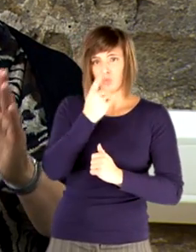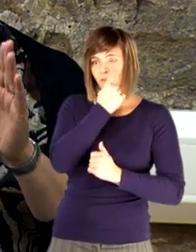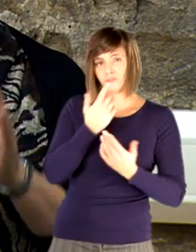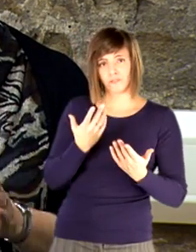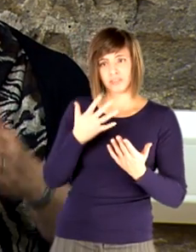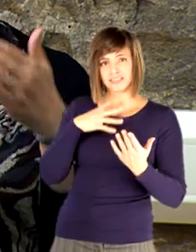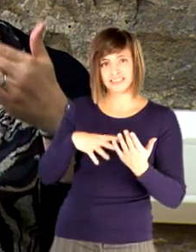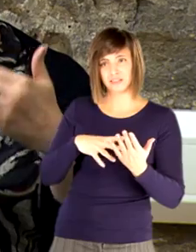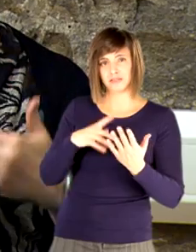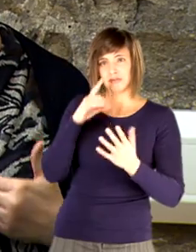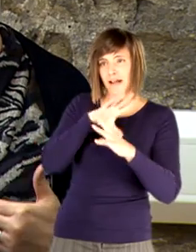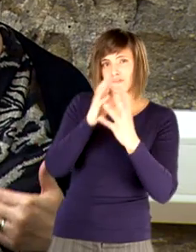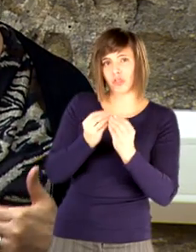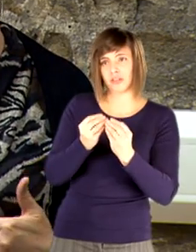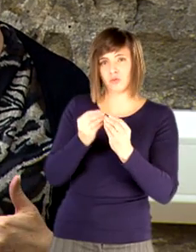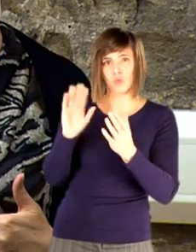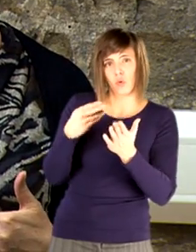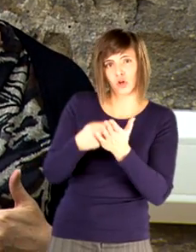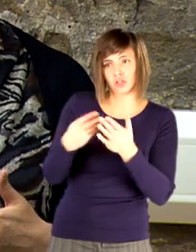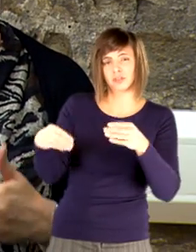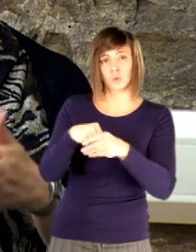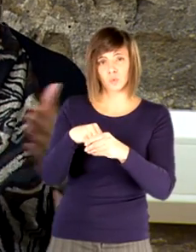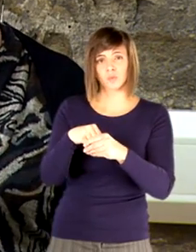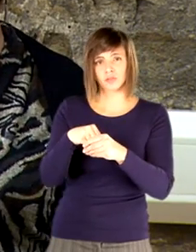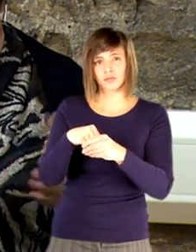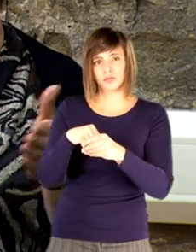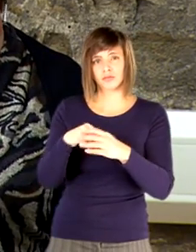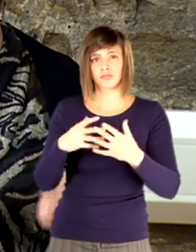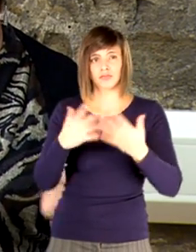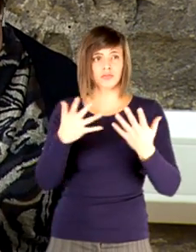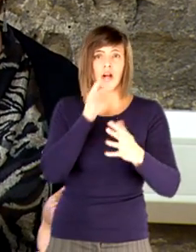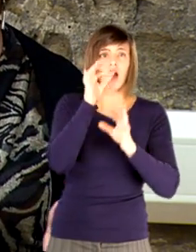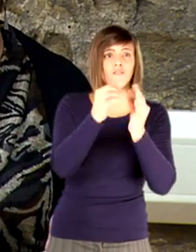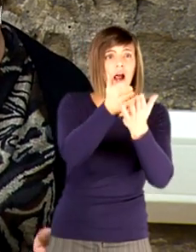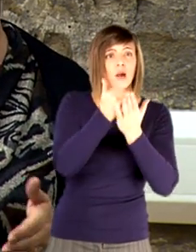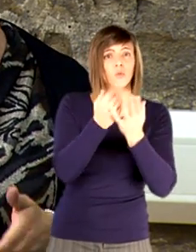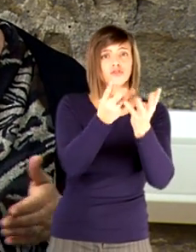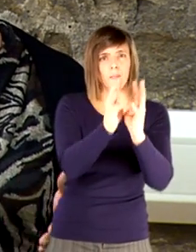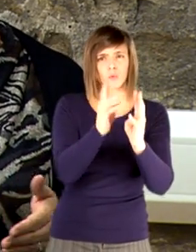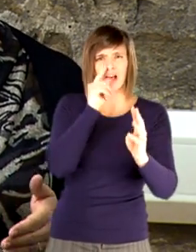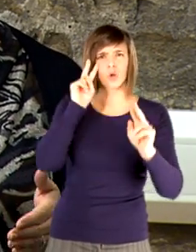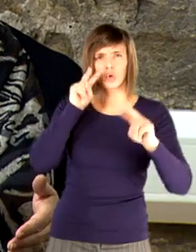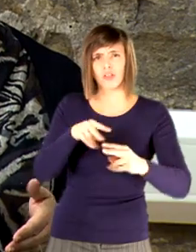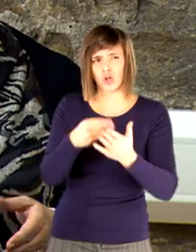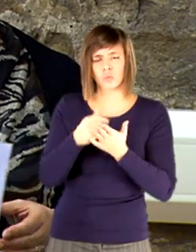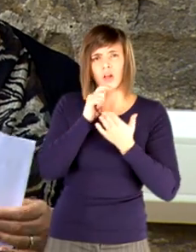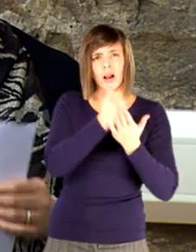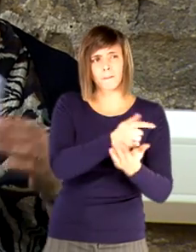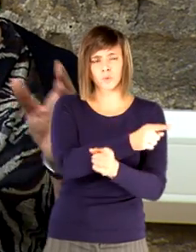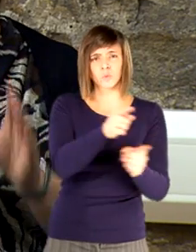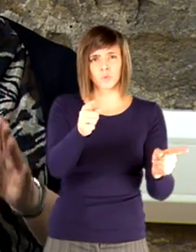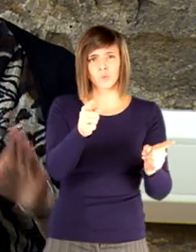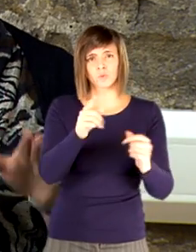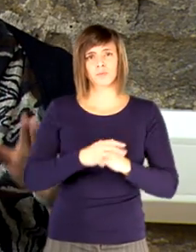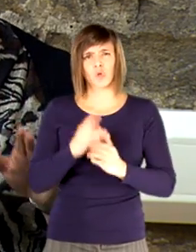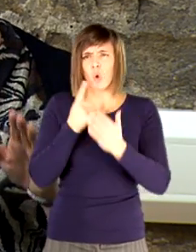make sure that you've got everything, all the costs. And anybody that you go to for help with the tribunal will be able to look at that with you. So